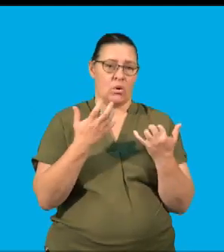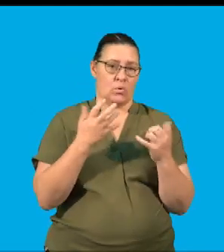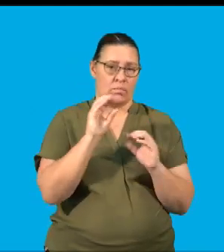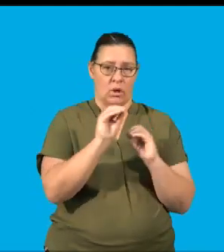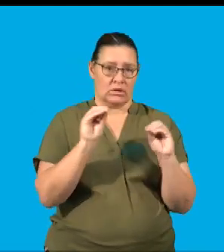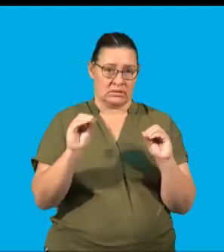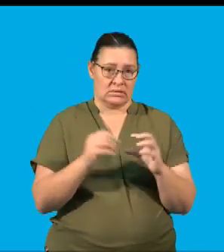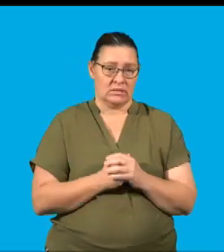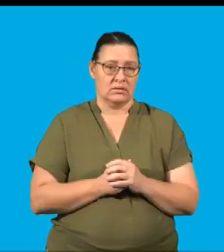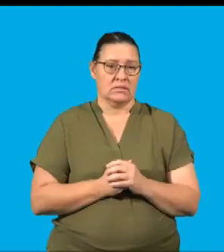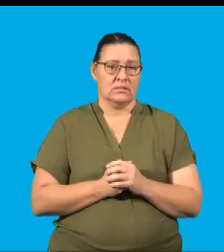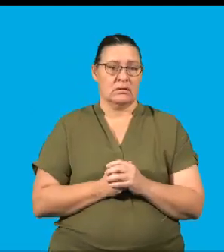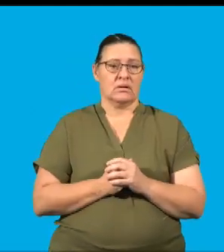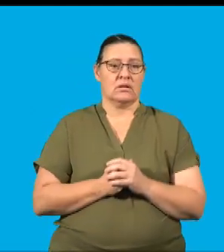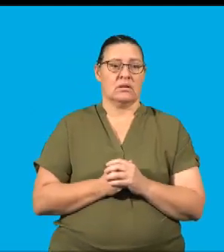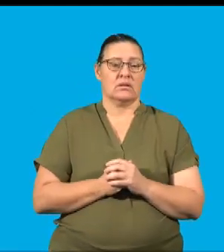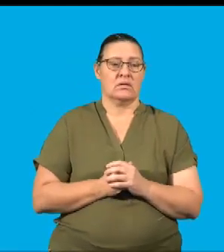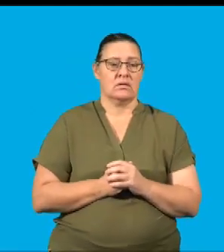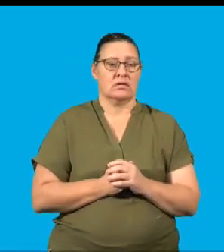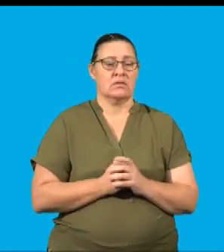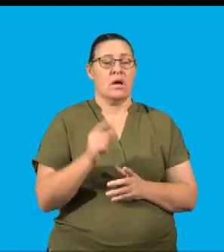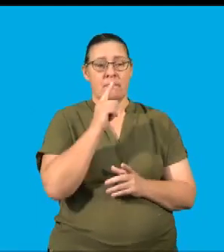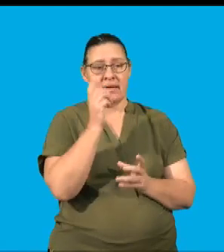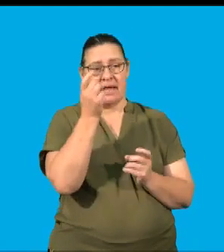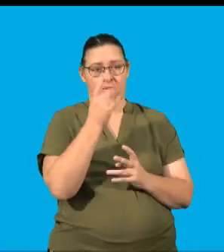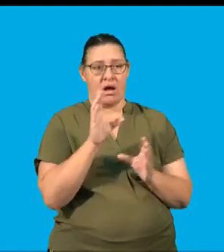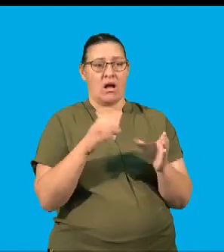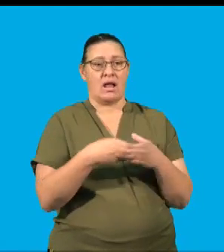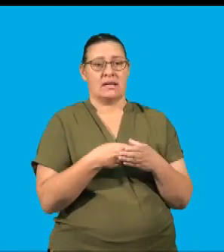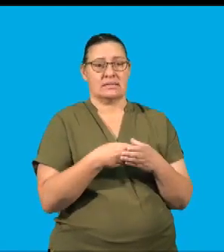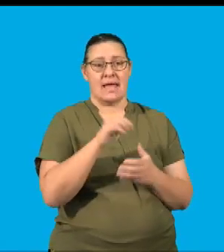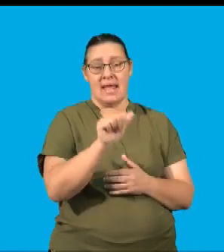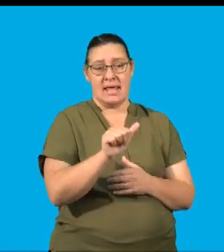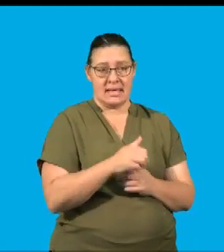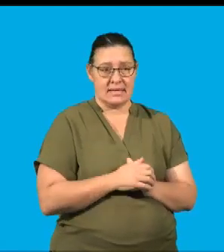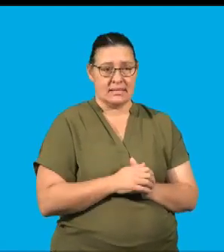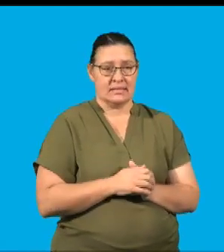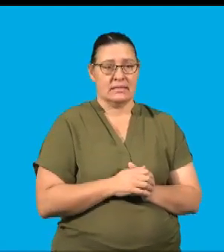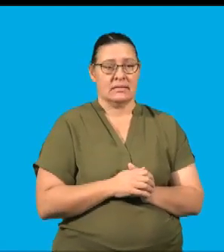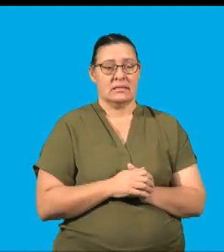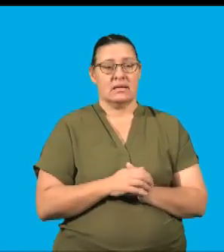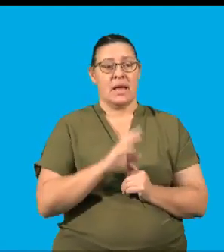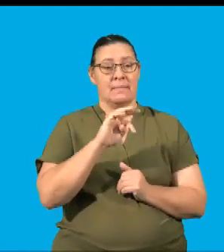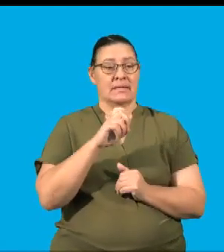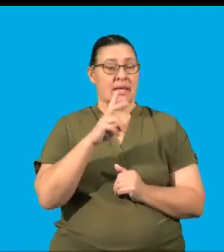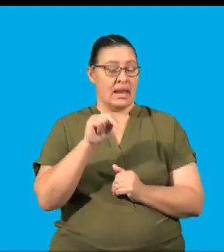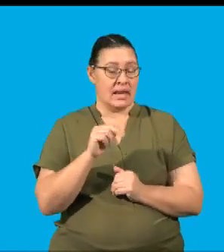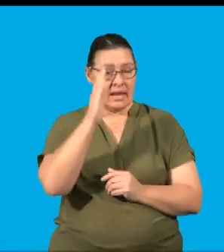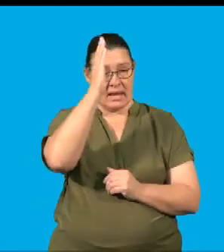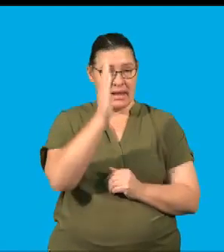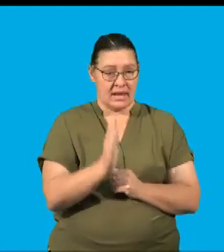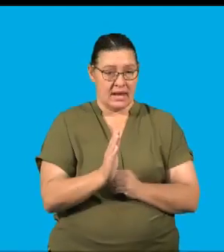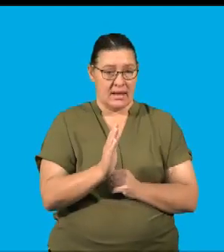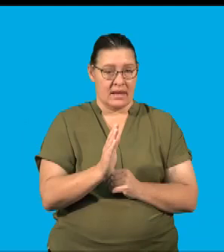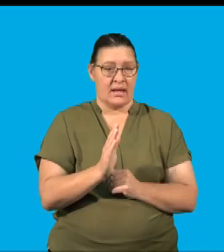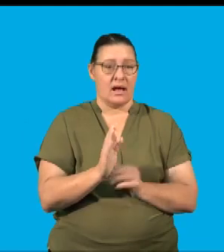whisker plot. So our value x, remember this is the data for class A, and the median for class A,